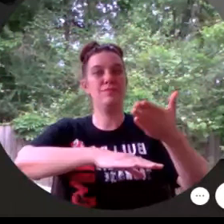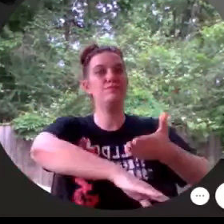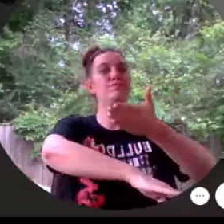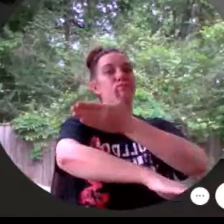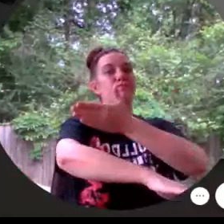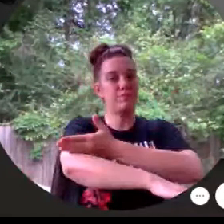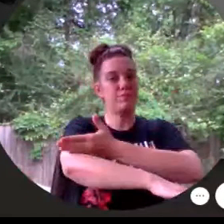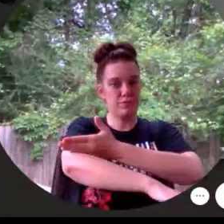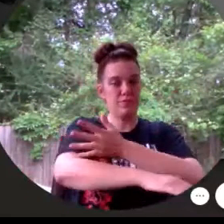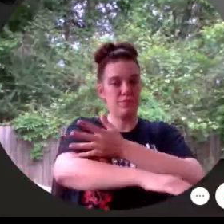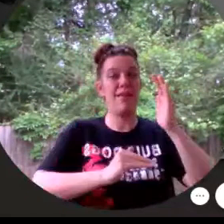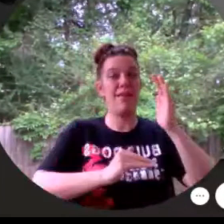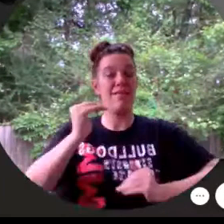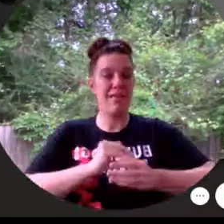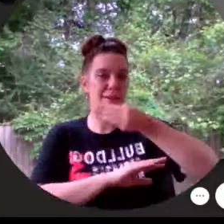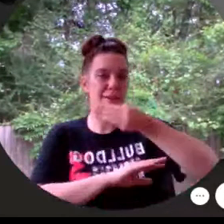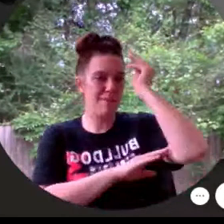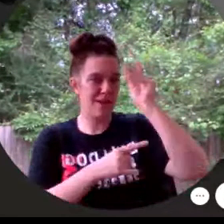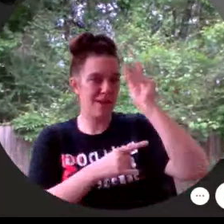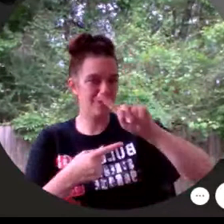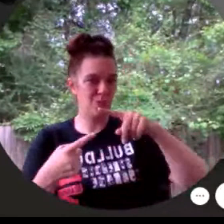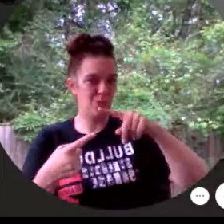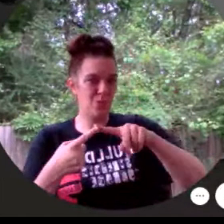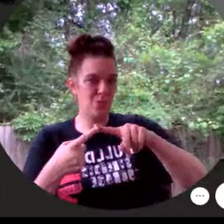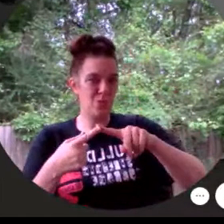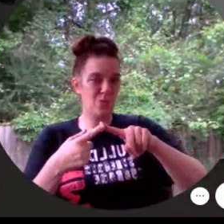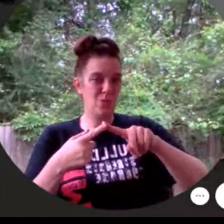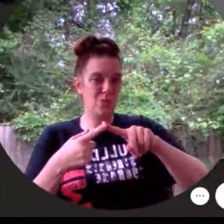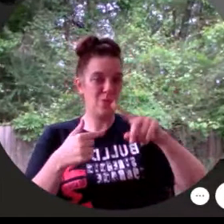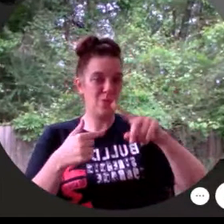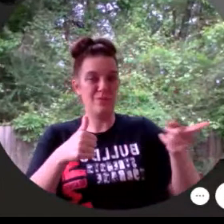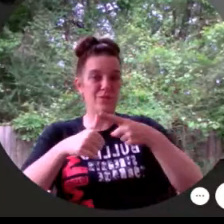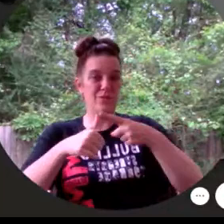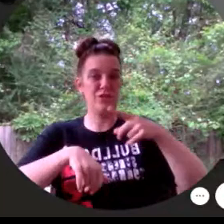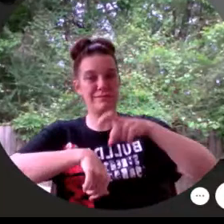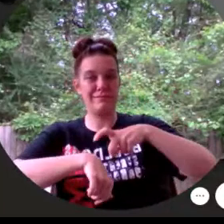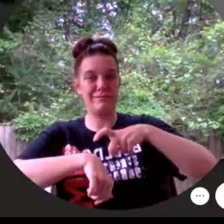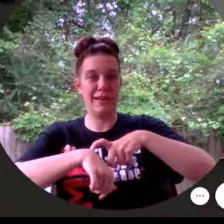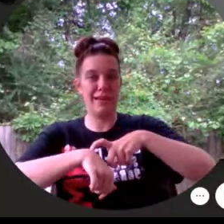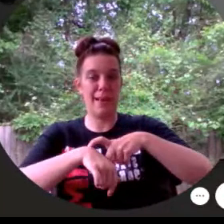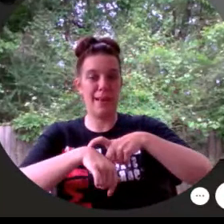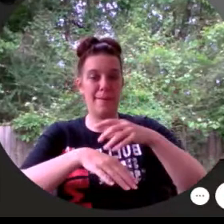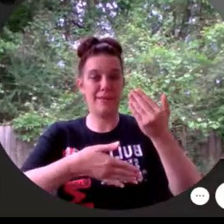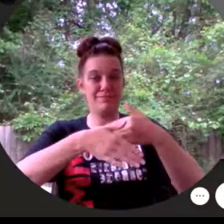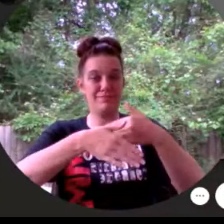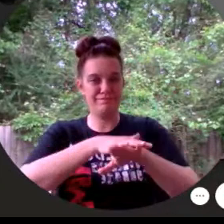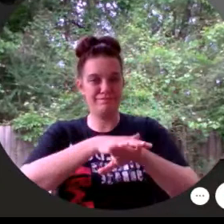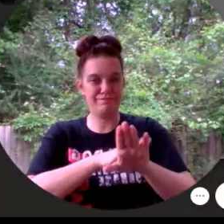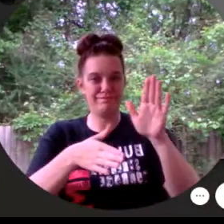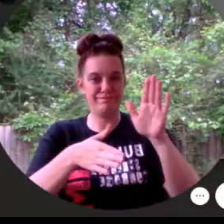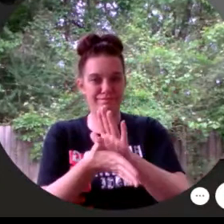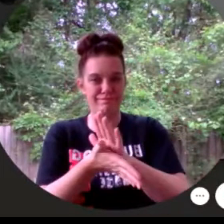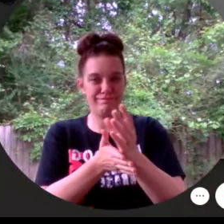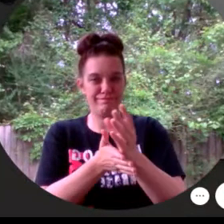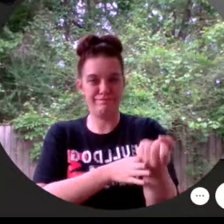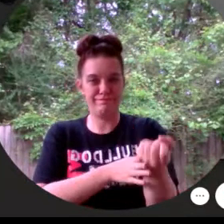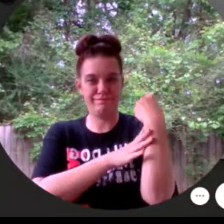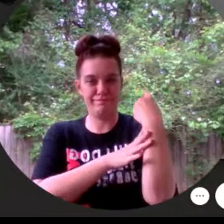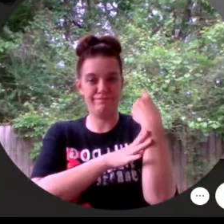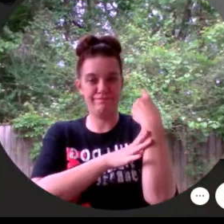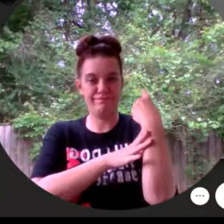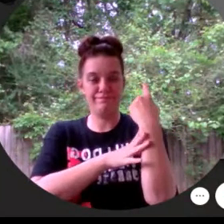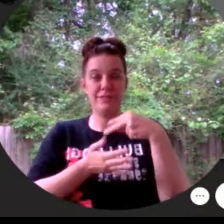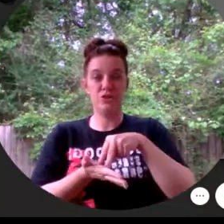who first walked through the doors last fall. His posture was